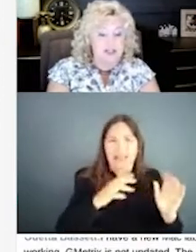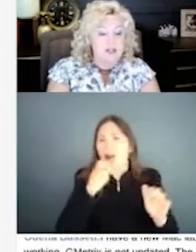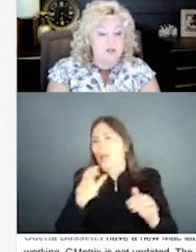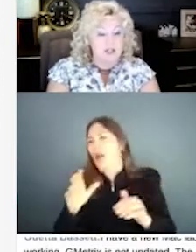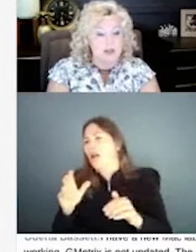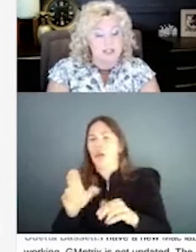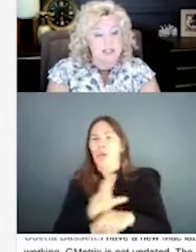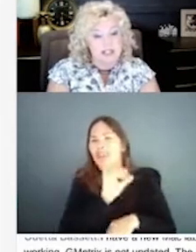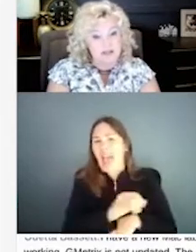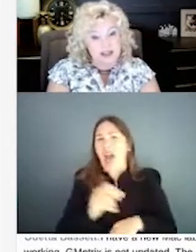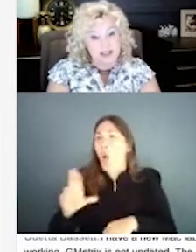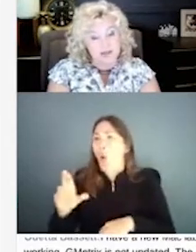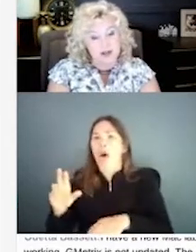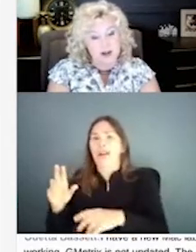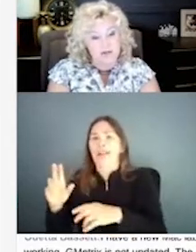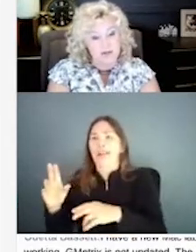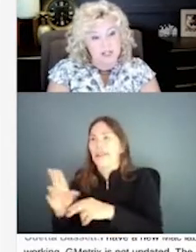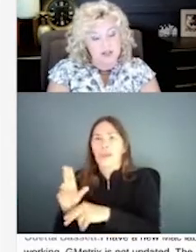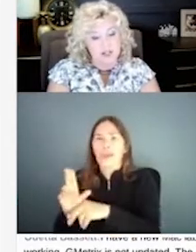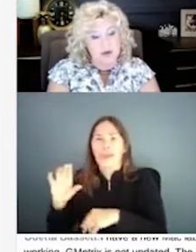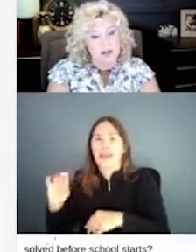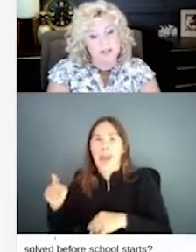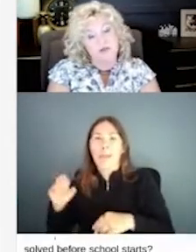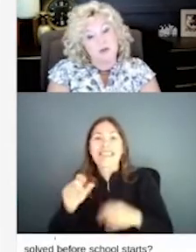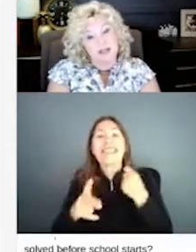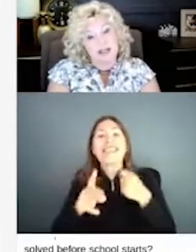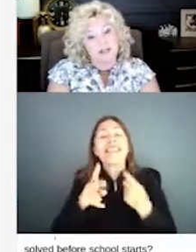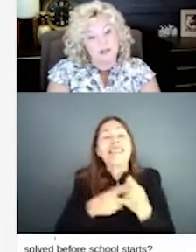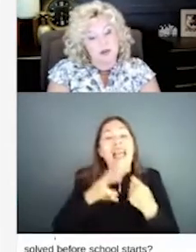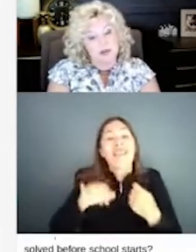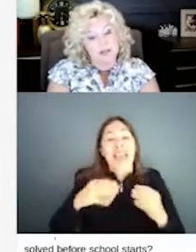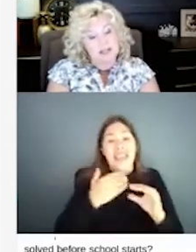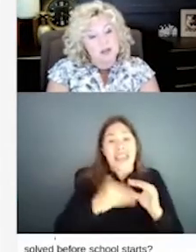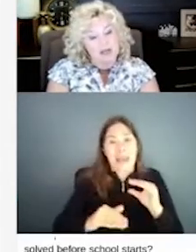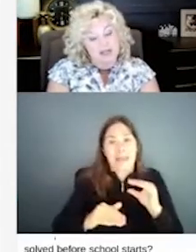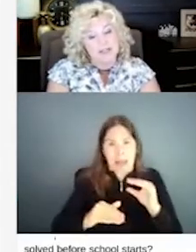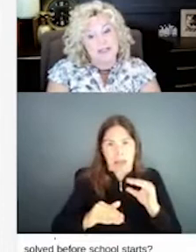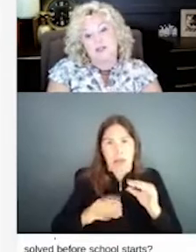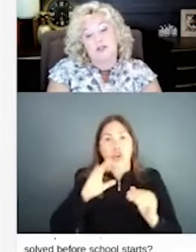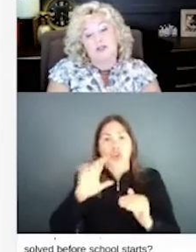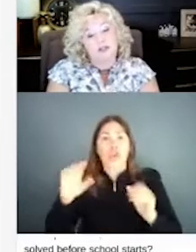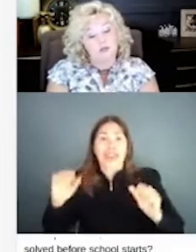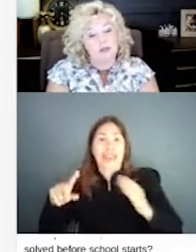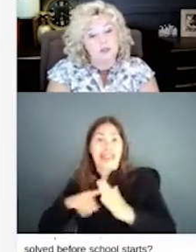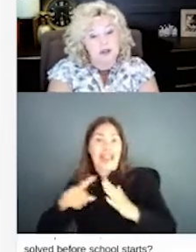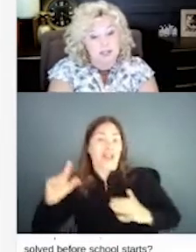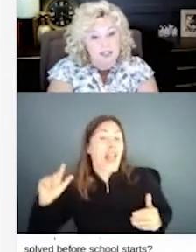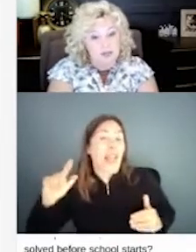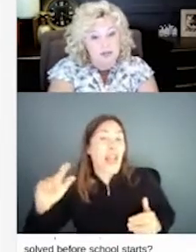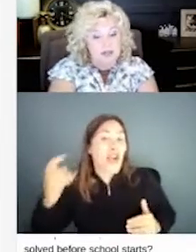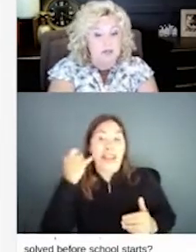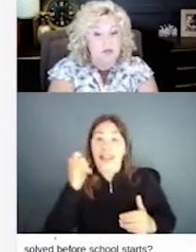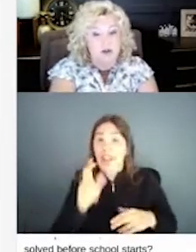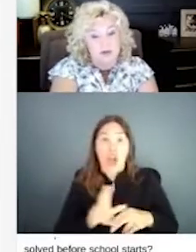be sure to save that email confirmation that you got so that you can cancel those, because when you're not going to use those,